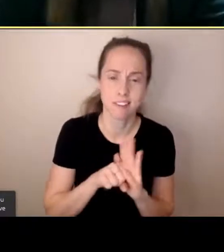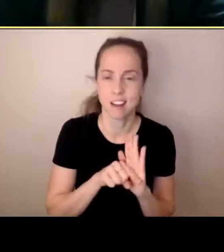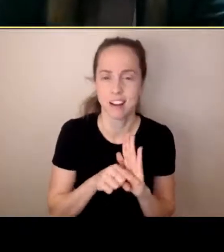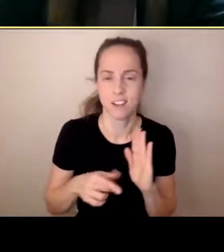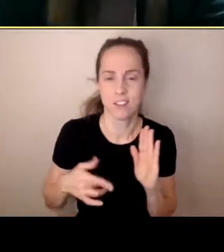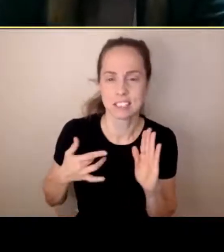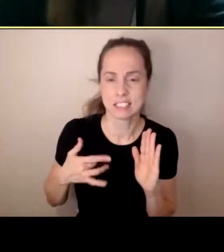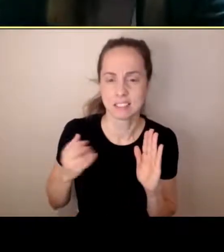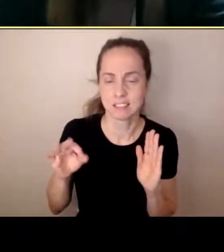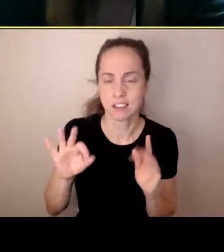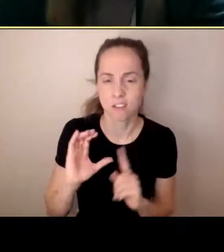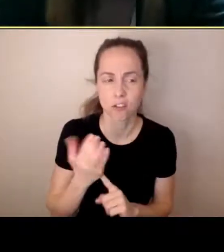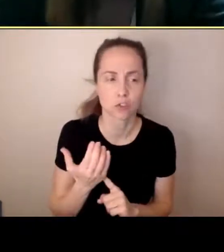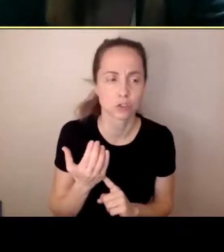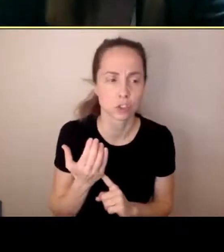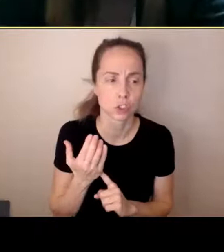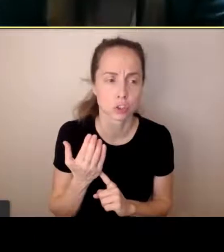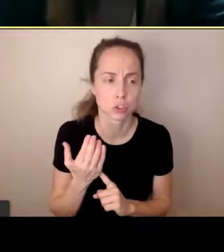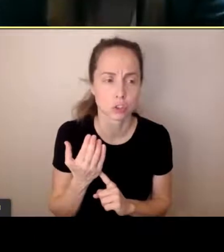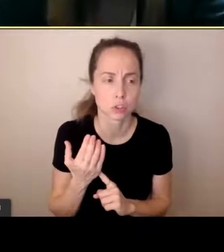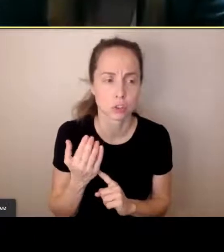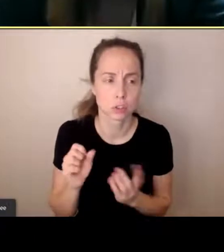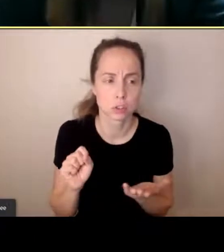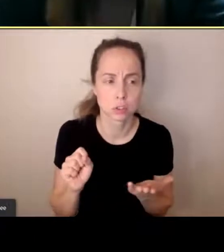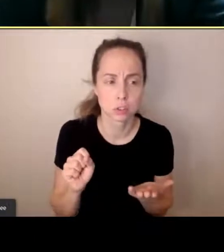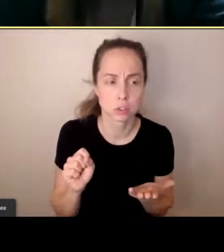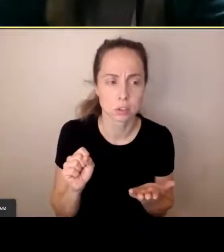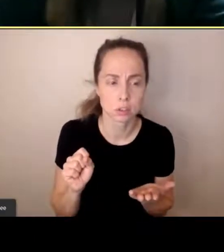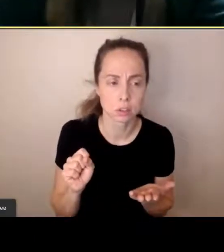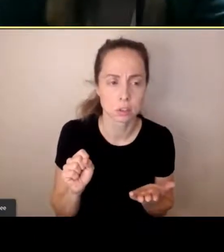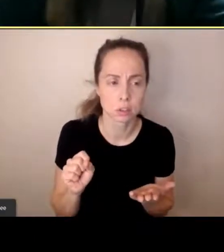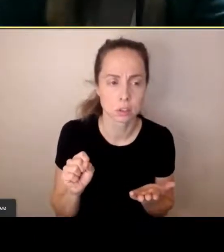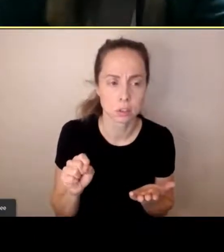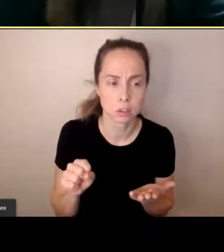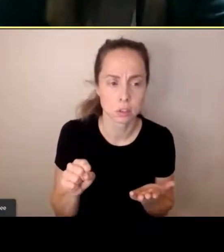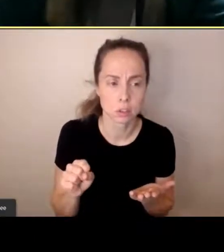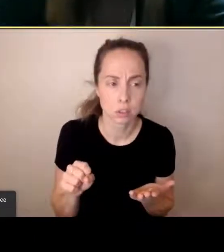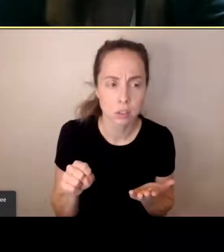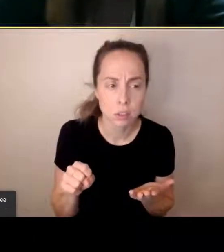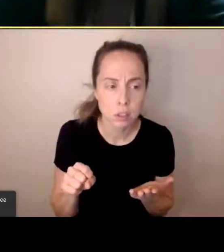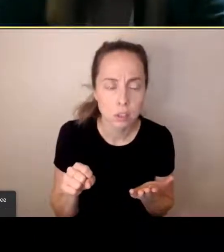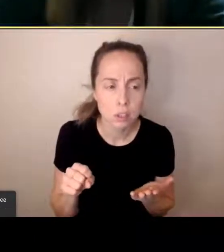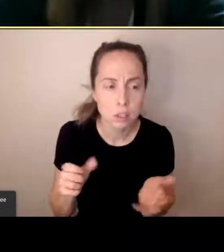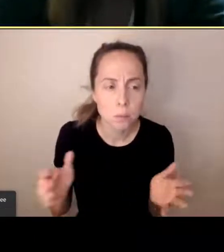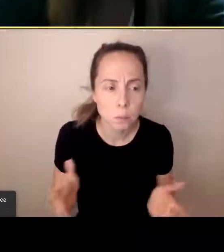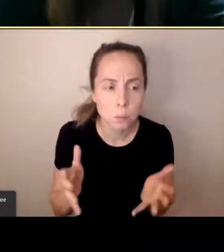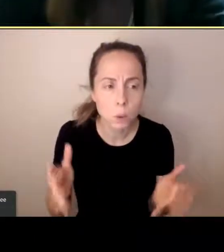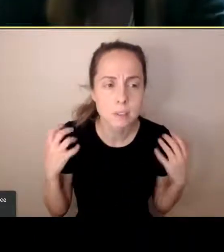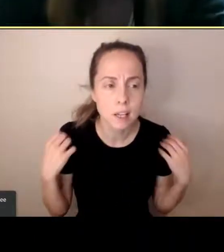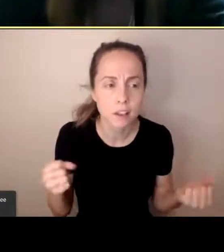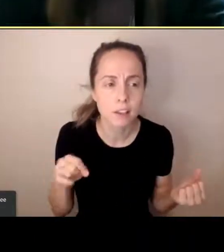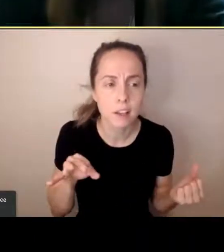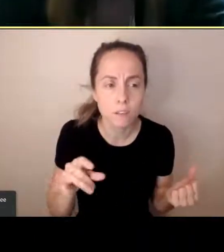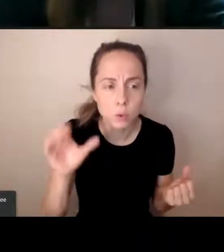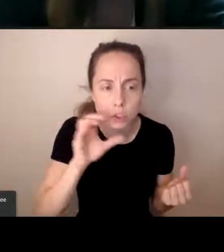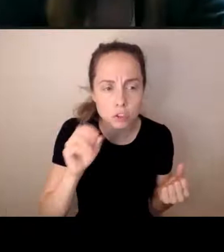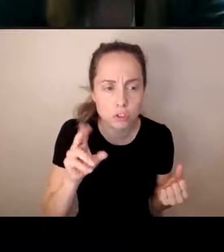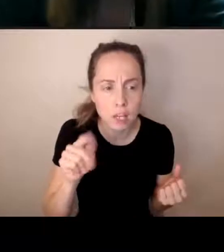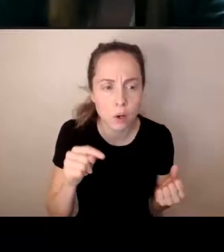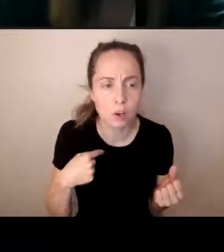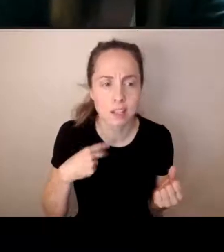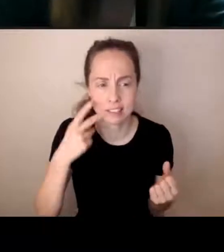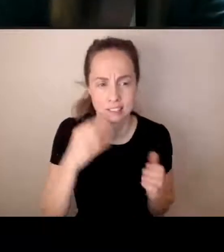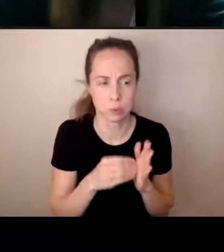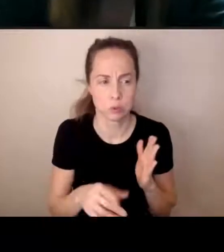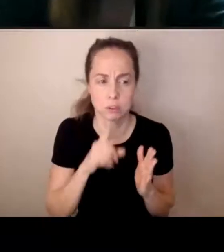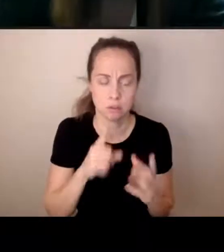Yes, it promotes healthy. If you search it out, I see students really struggling with social media, certainly high school students. Yeah, so Aaron, I